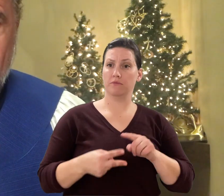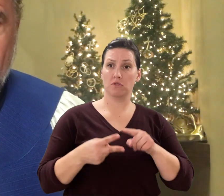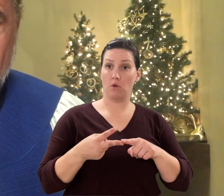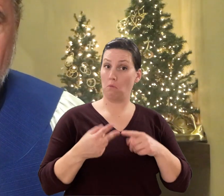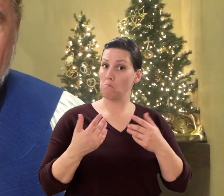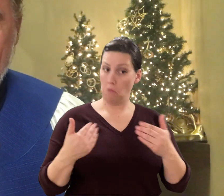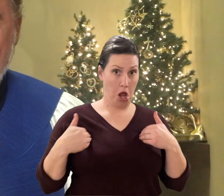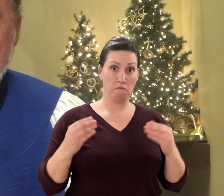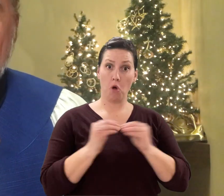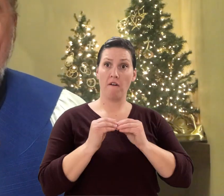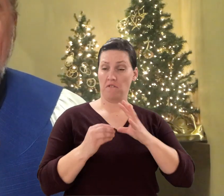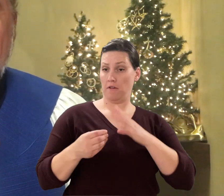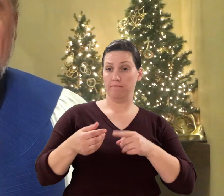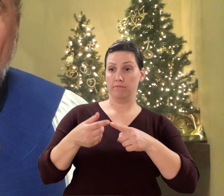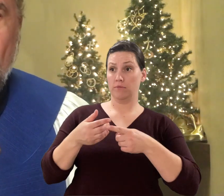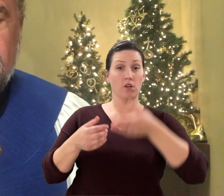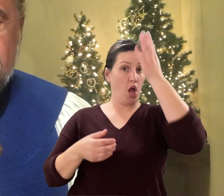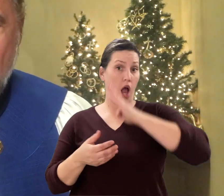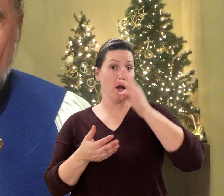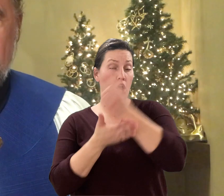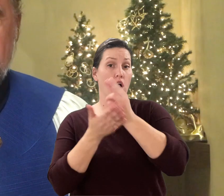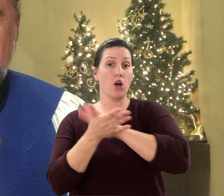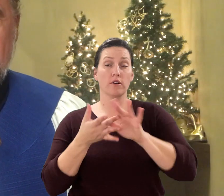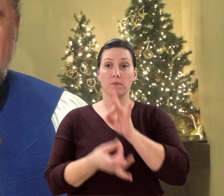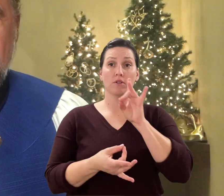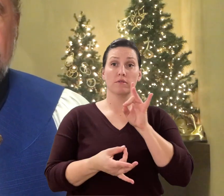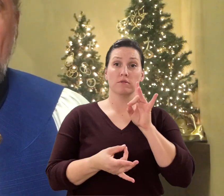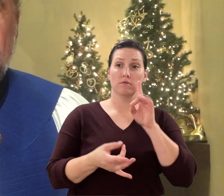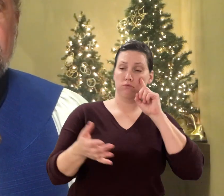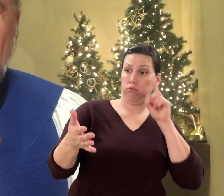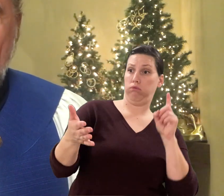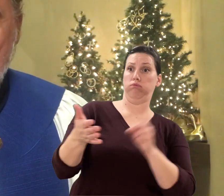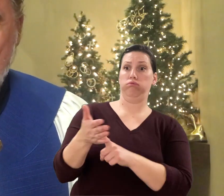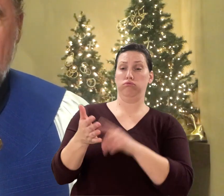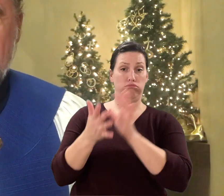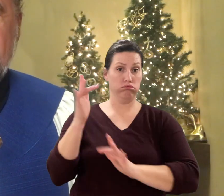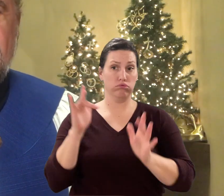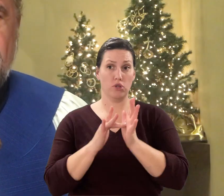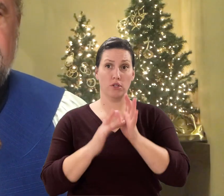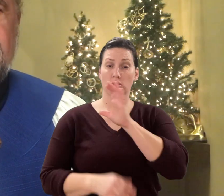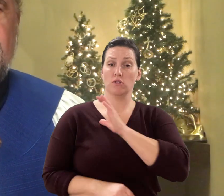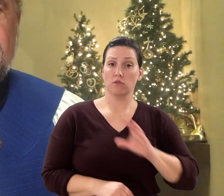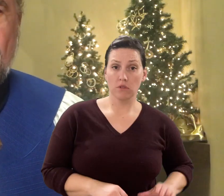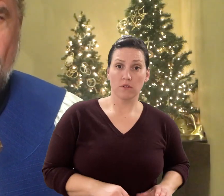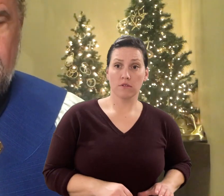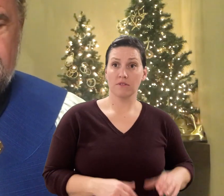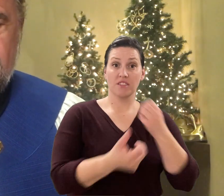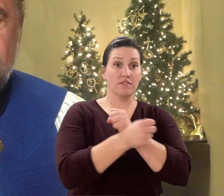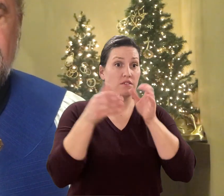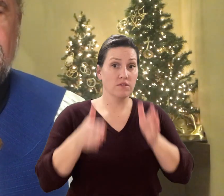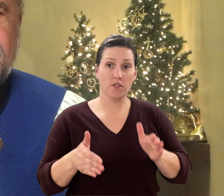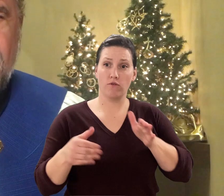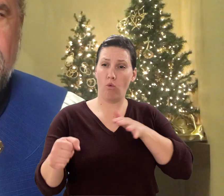more. God the Holy Spirit is also a witness that Jesus is the